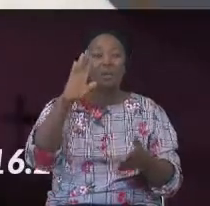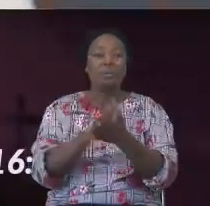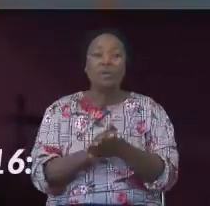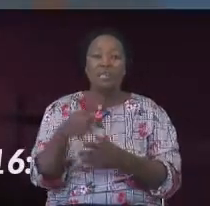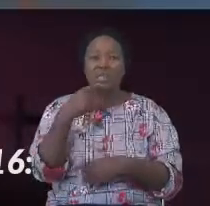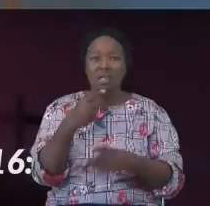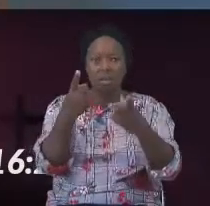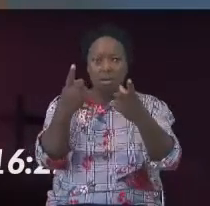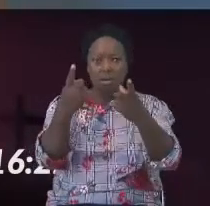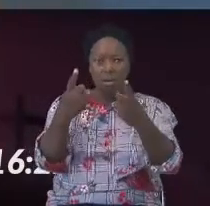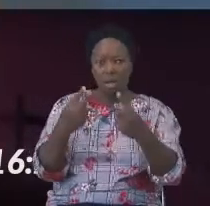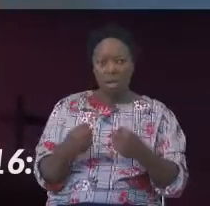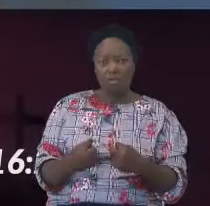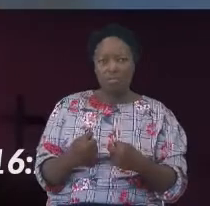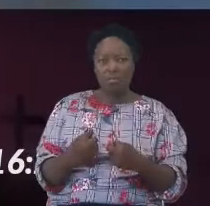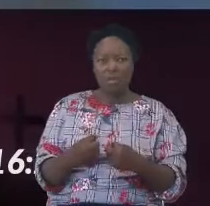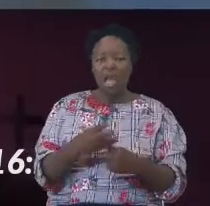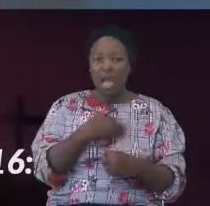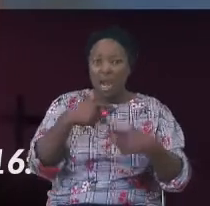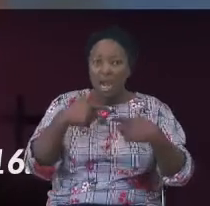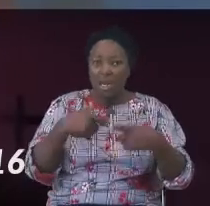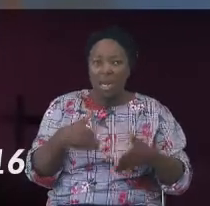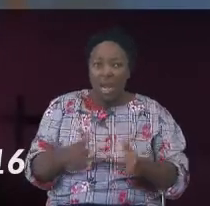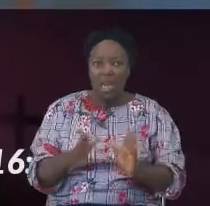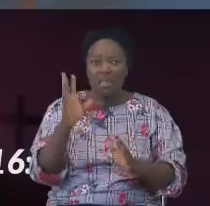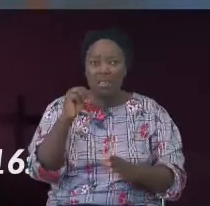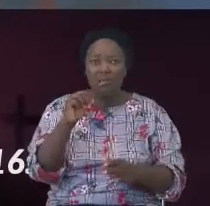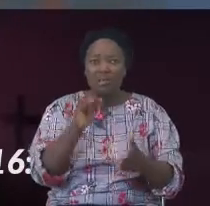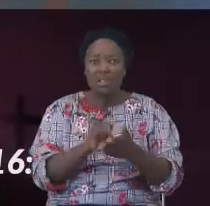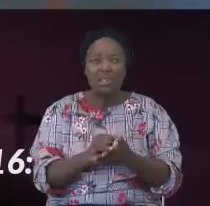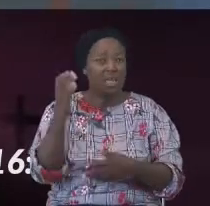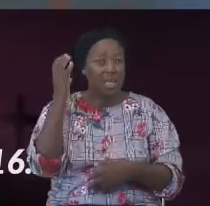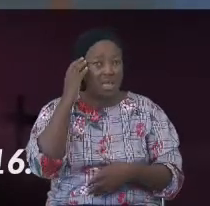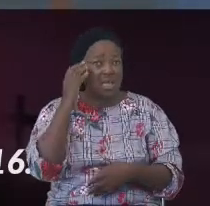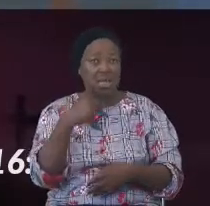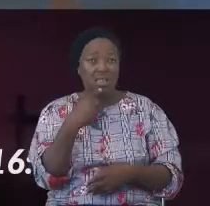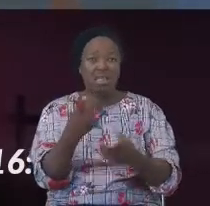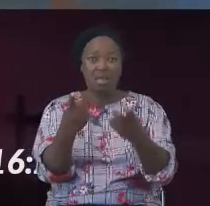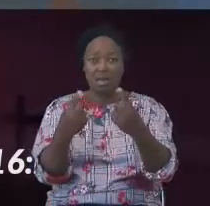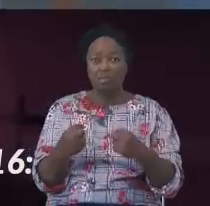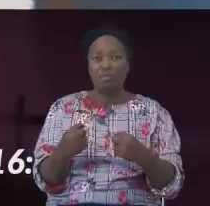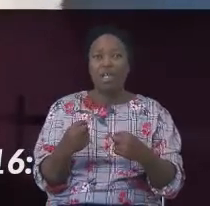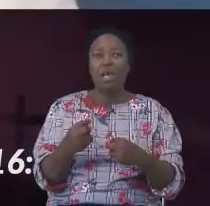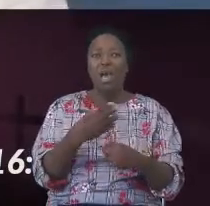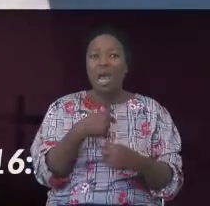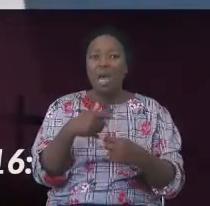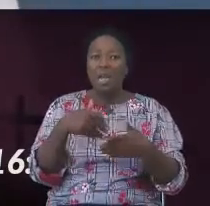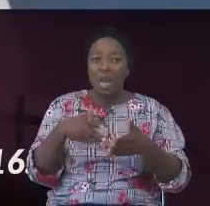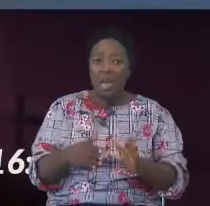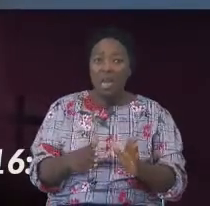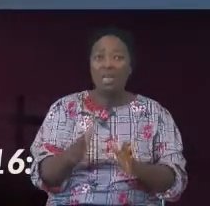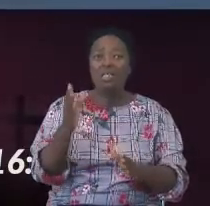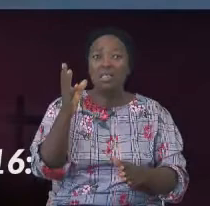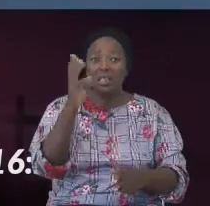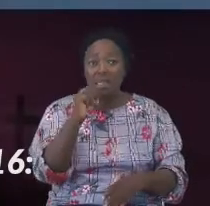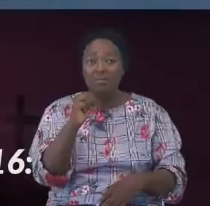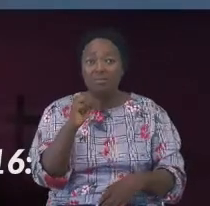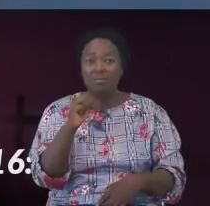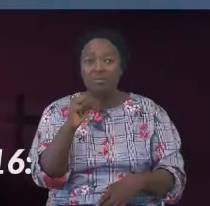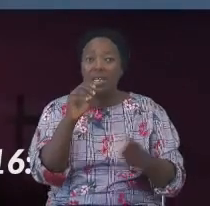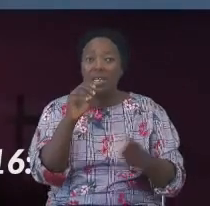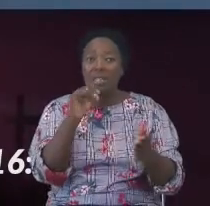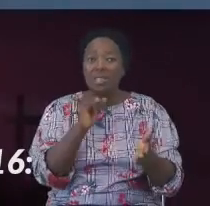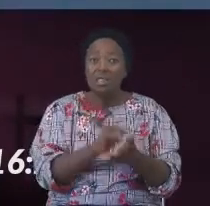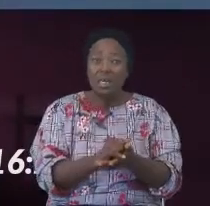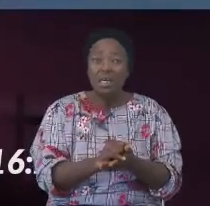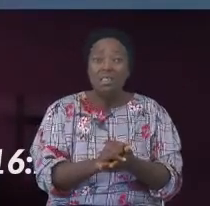17, and the Spirit and the bride say, come. And let him that heareth say,